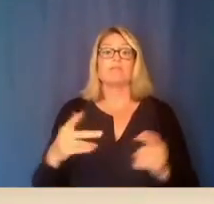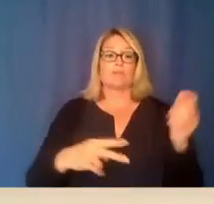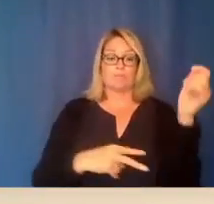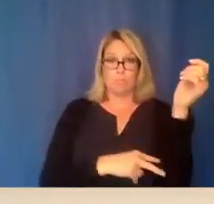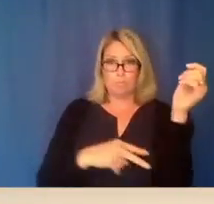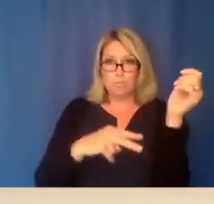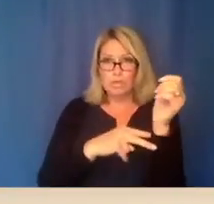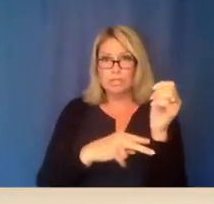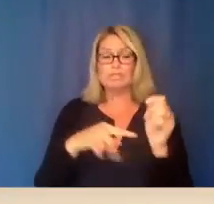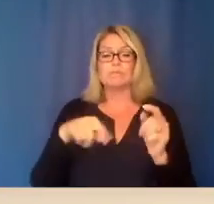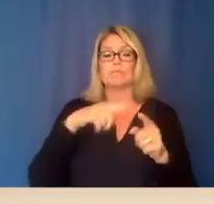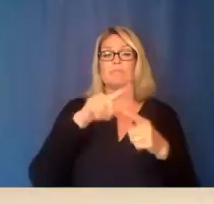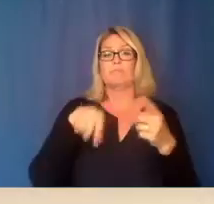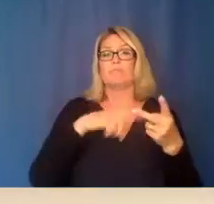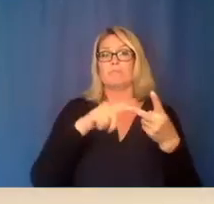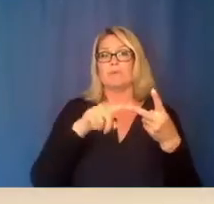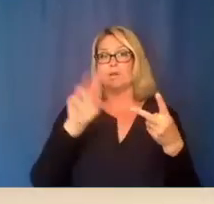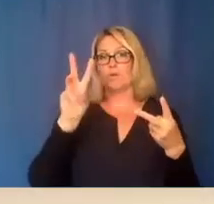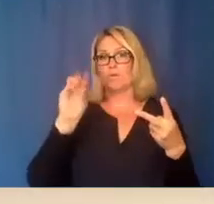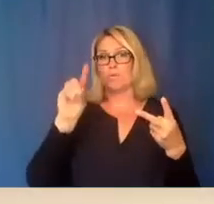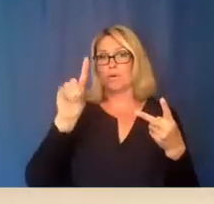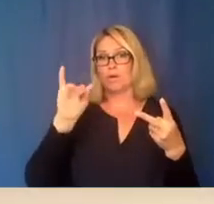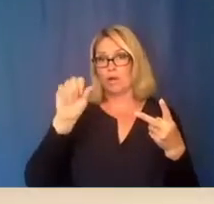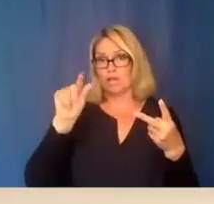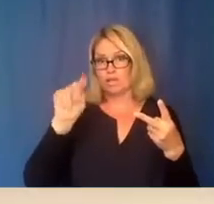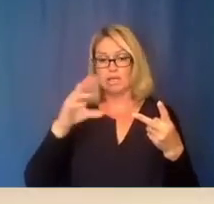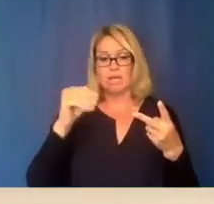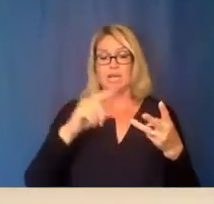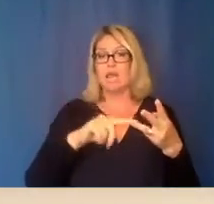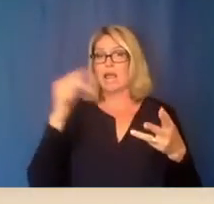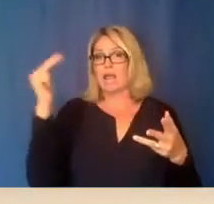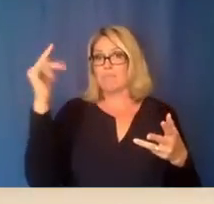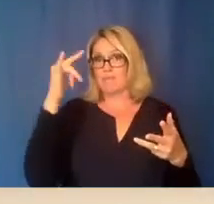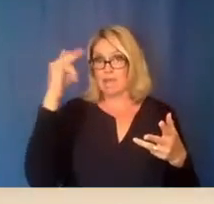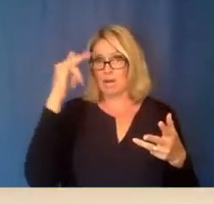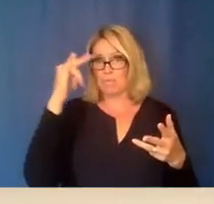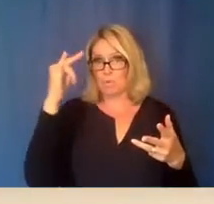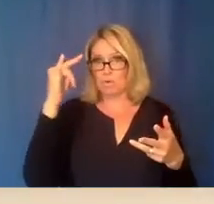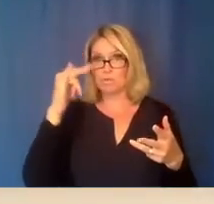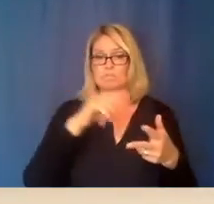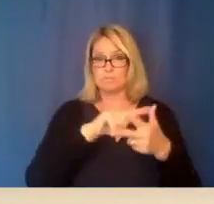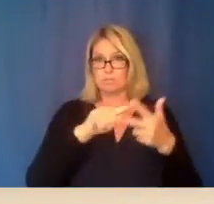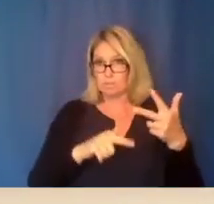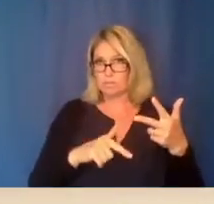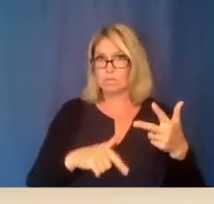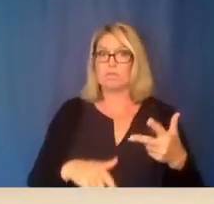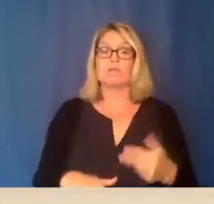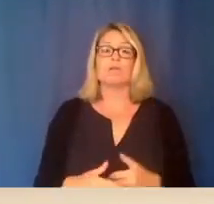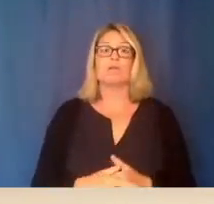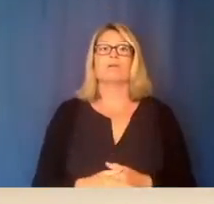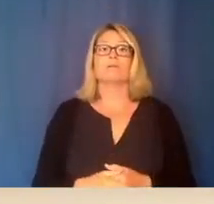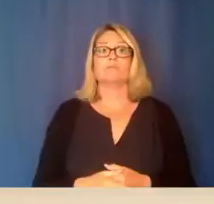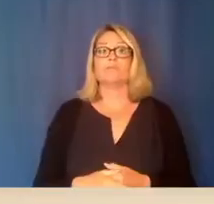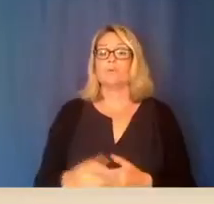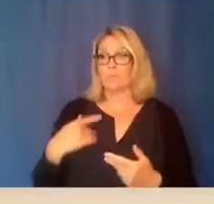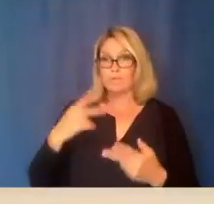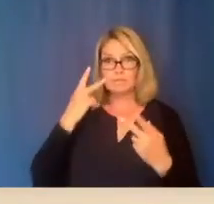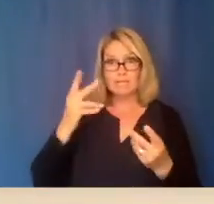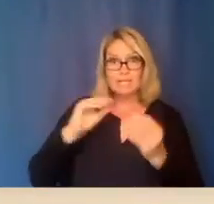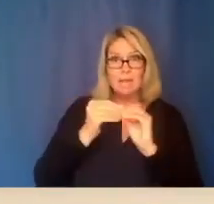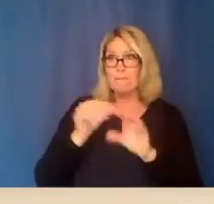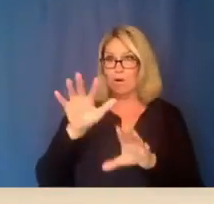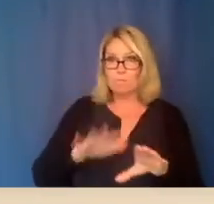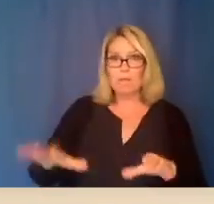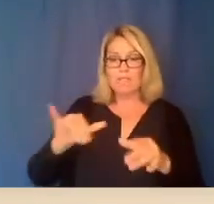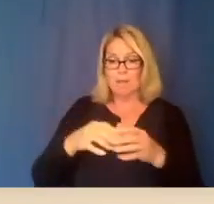Wood Islands and at the airport. We are also looking at the risk in terms of the numbers of active cases in the